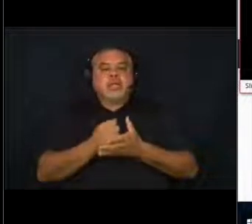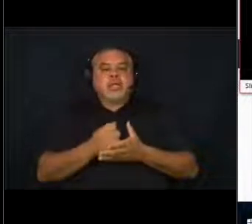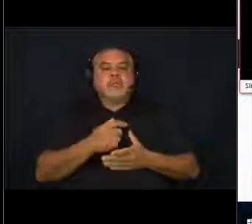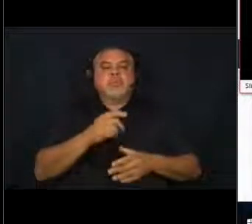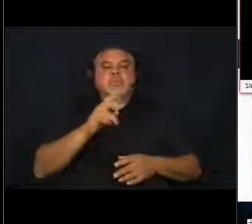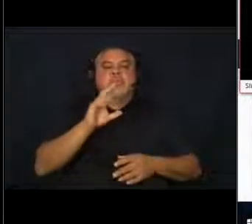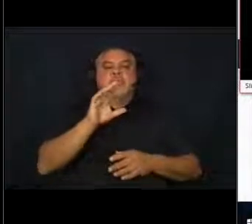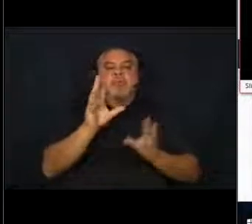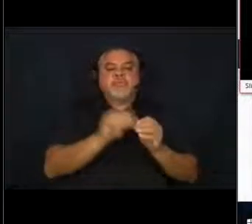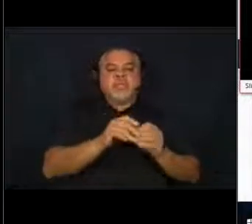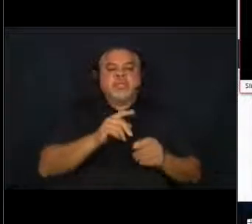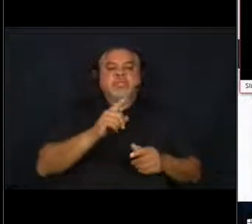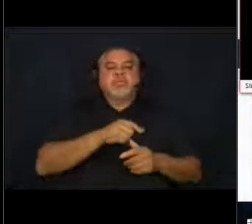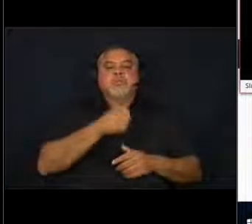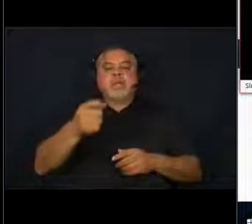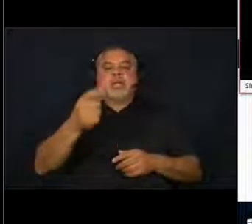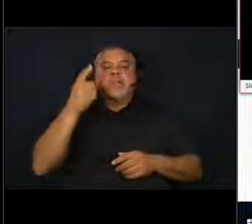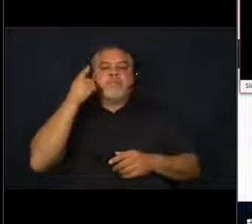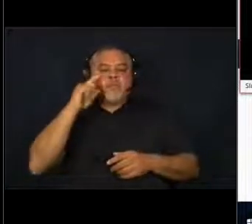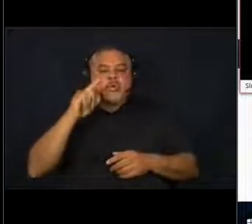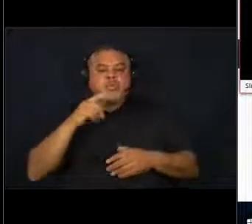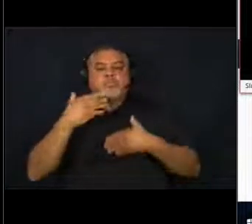lockbox facility for initial processing.